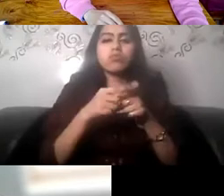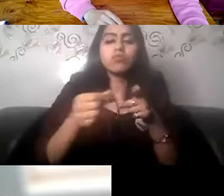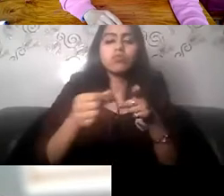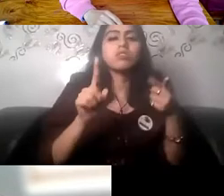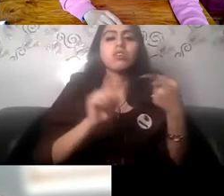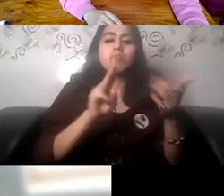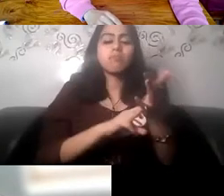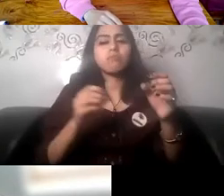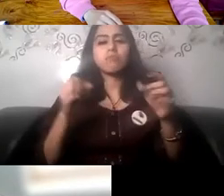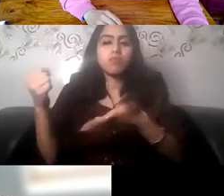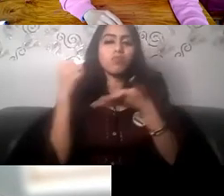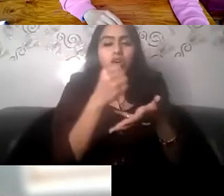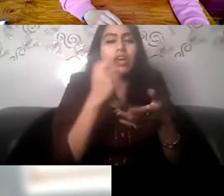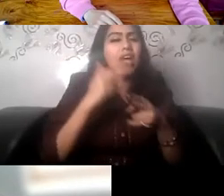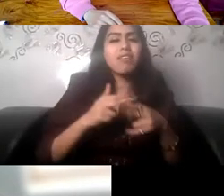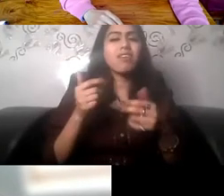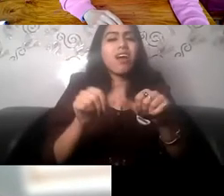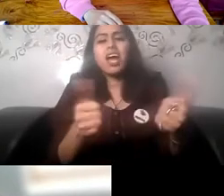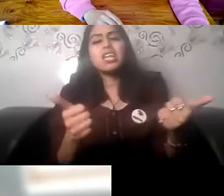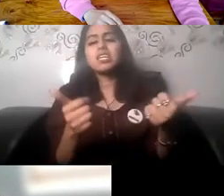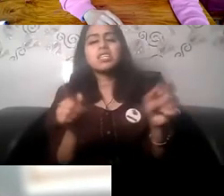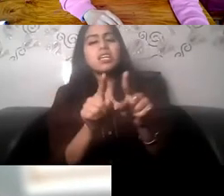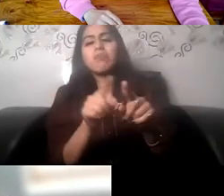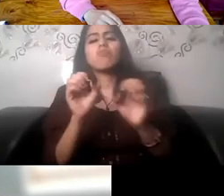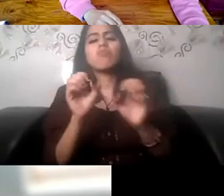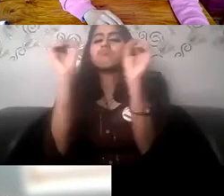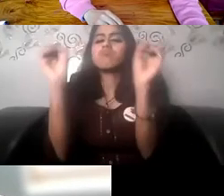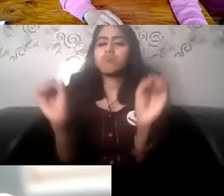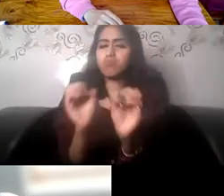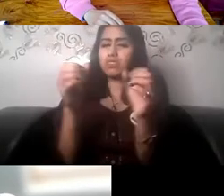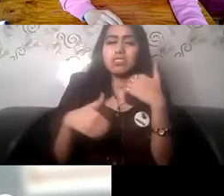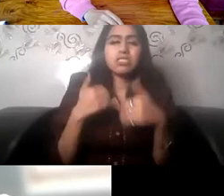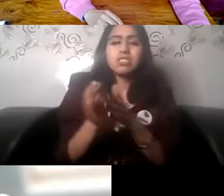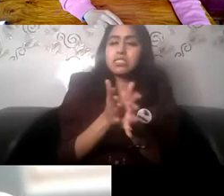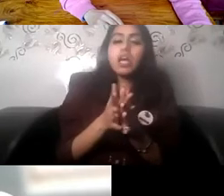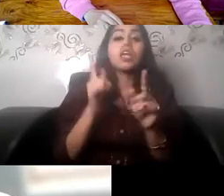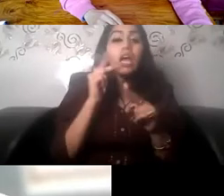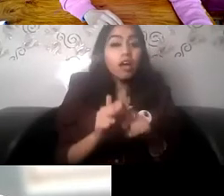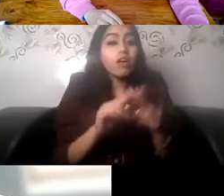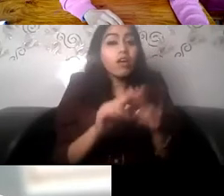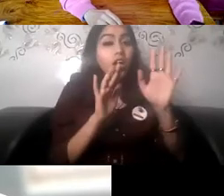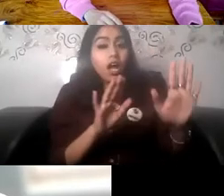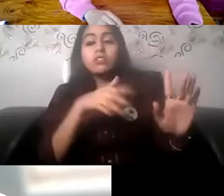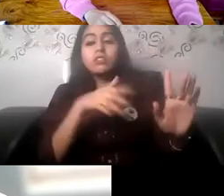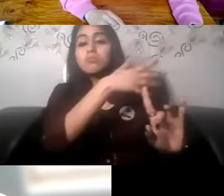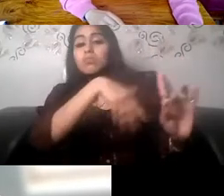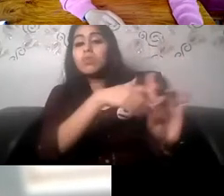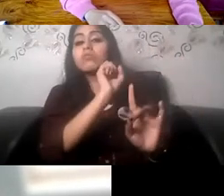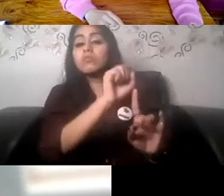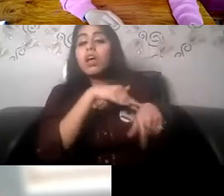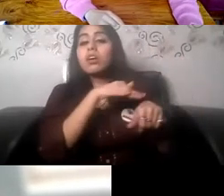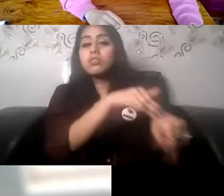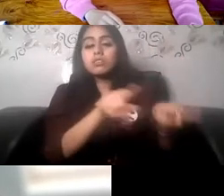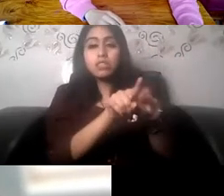cause rather than having no interest. So if people have some kind of experience